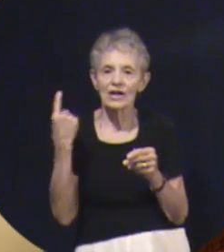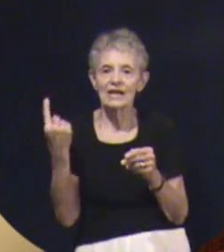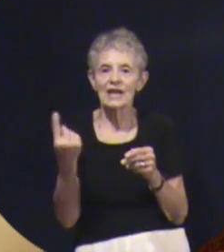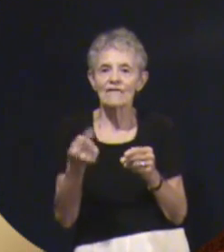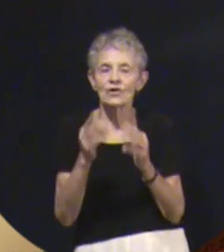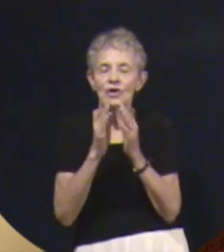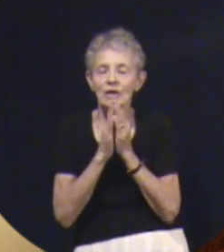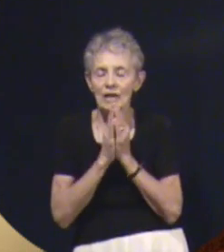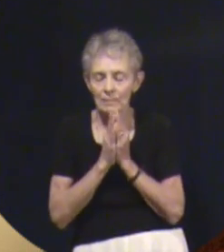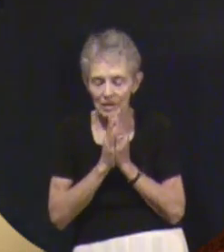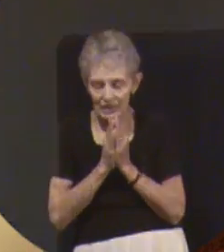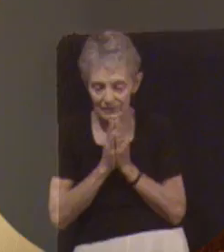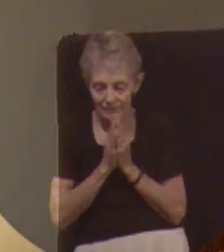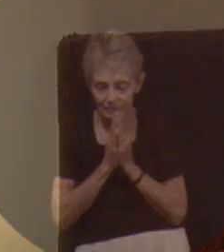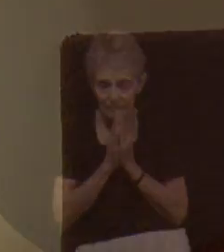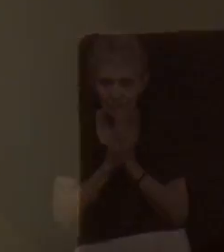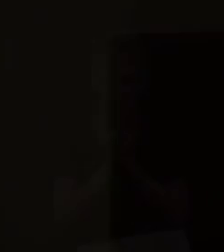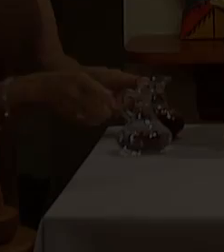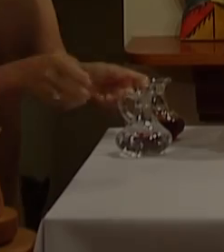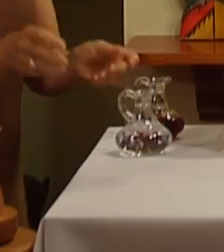Amen.